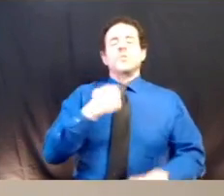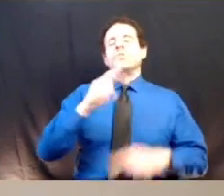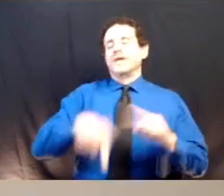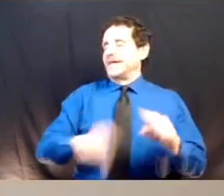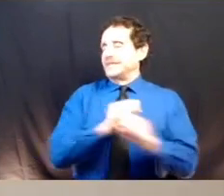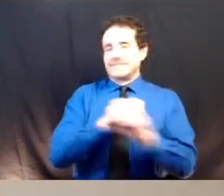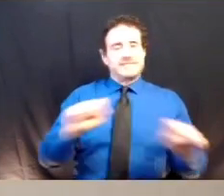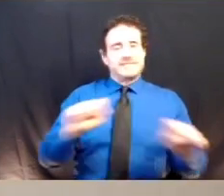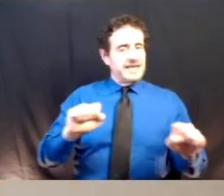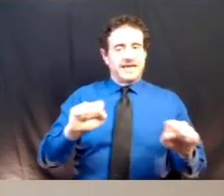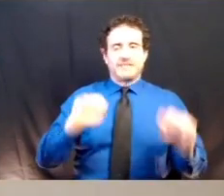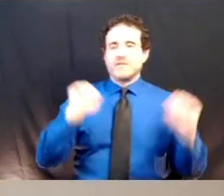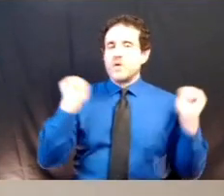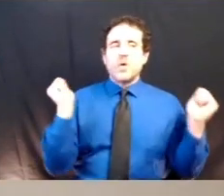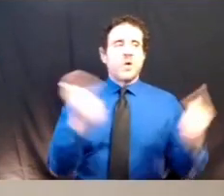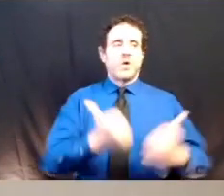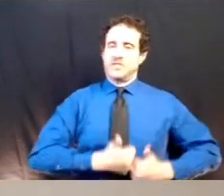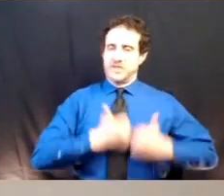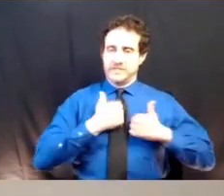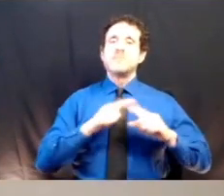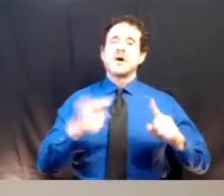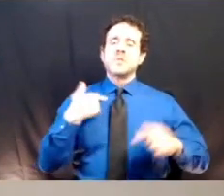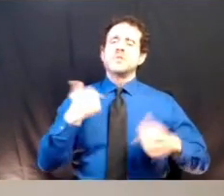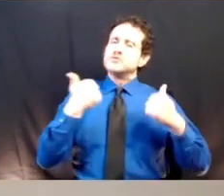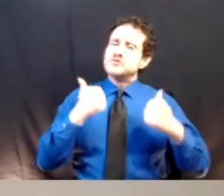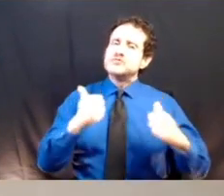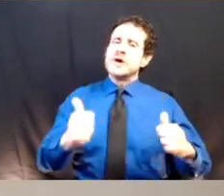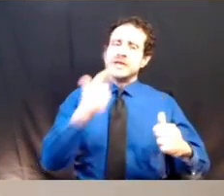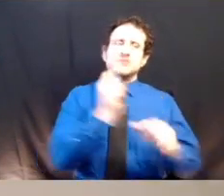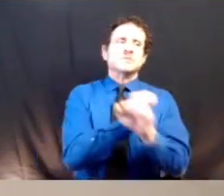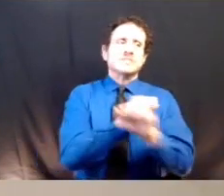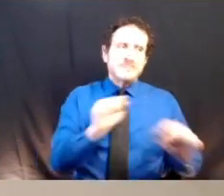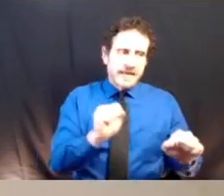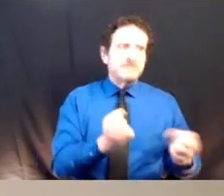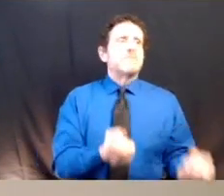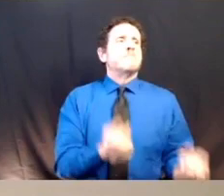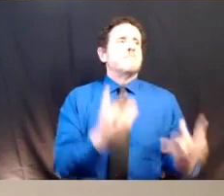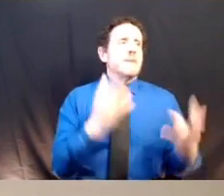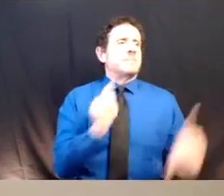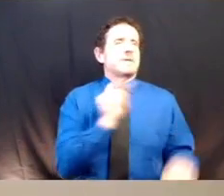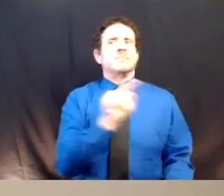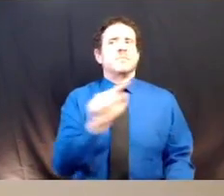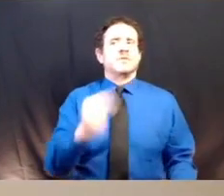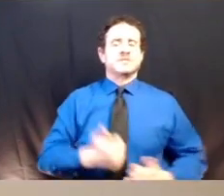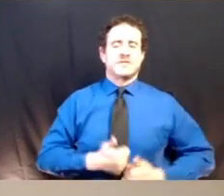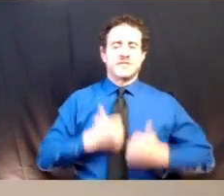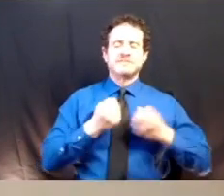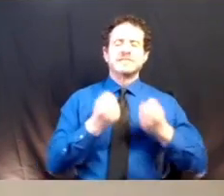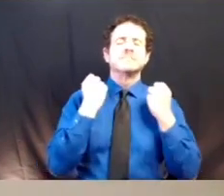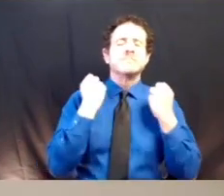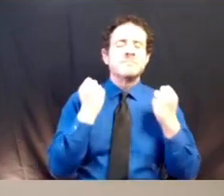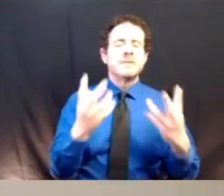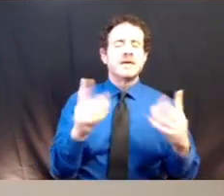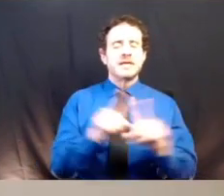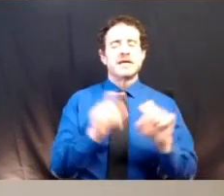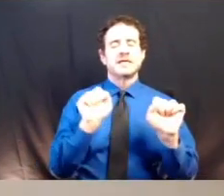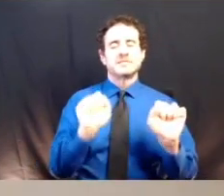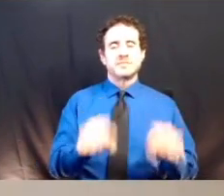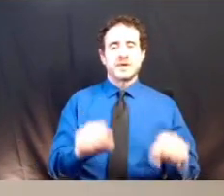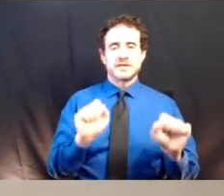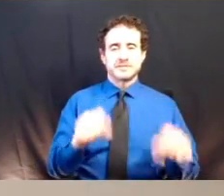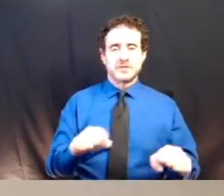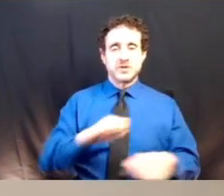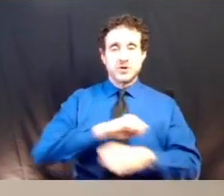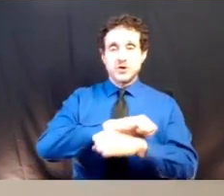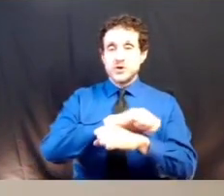but we will do what we can. We did tell you that COVID-19 is an equal opportunity